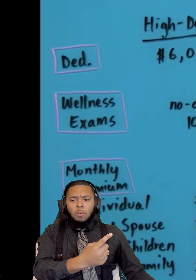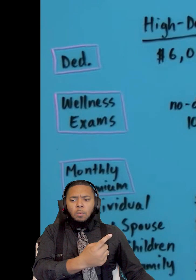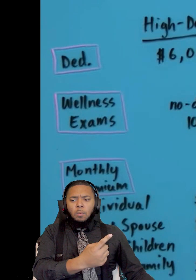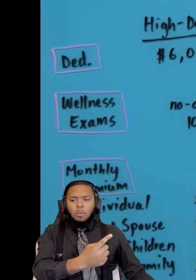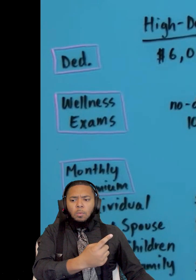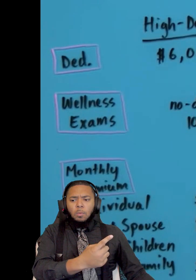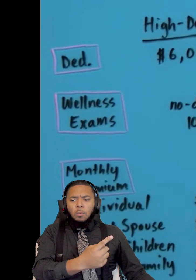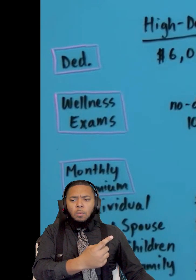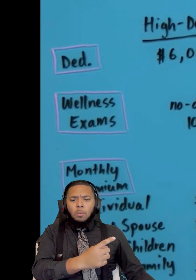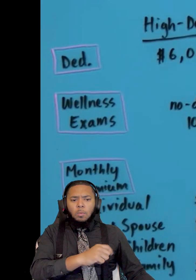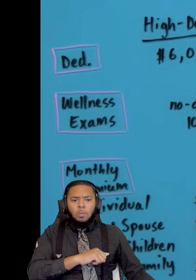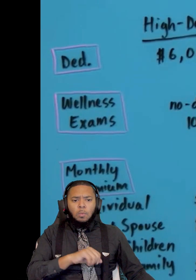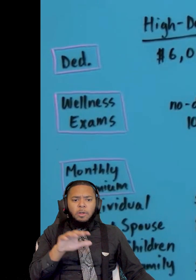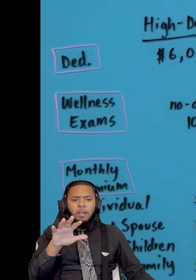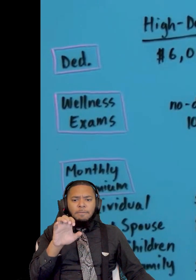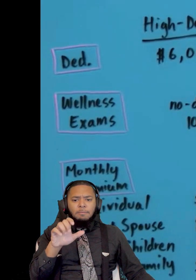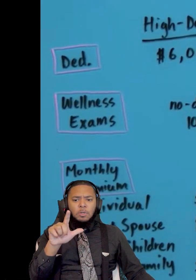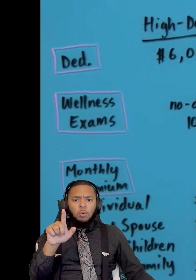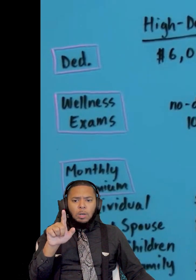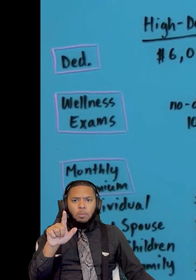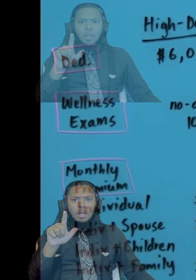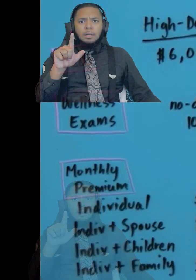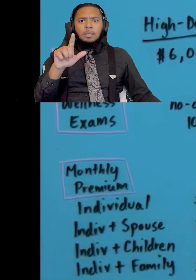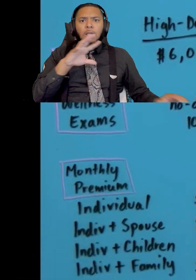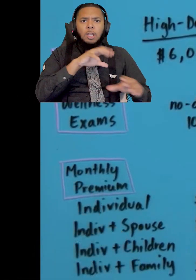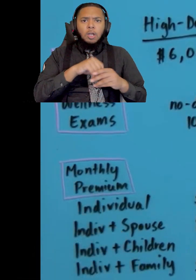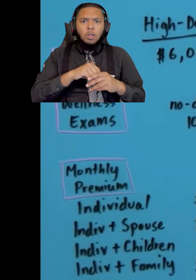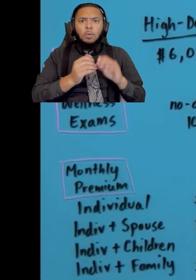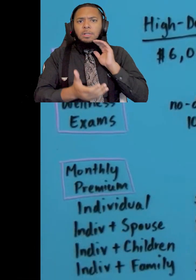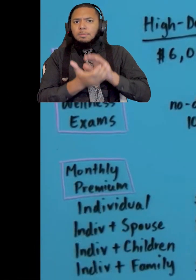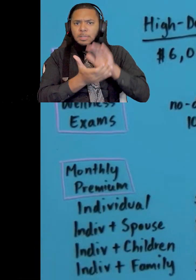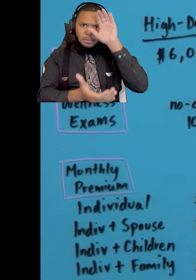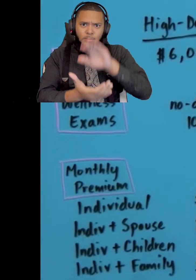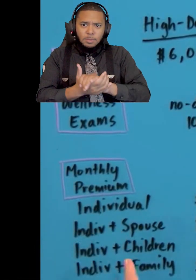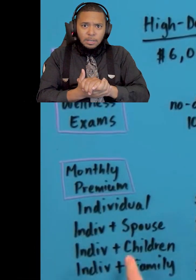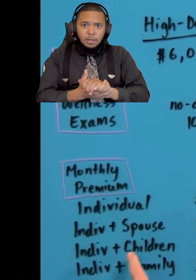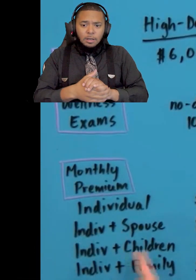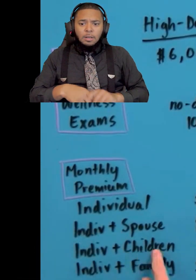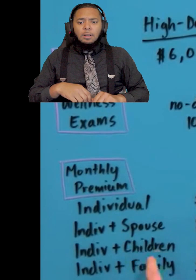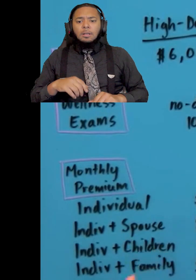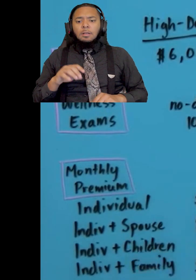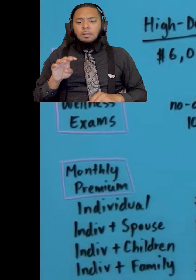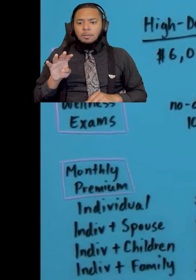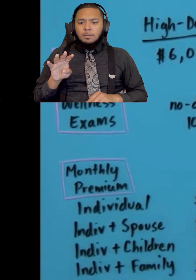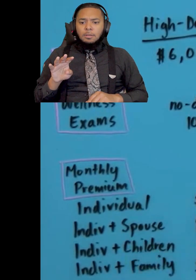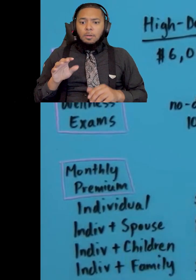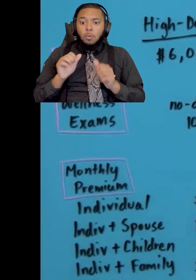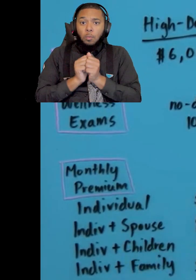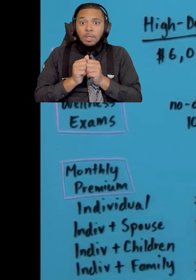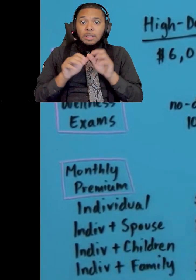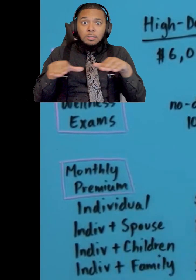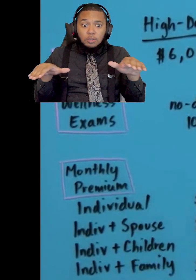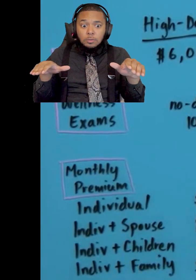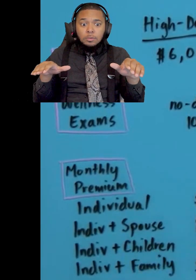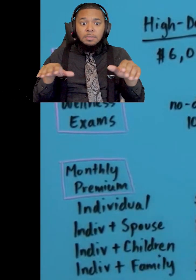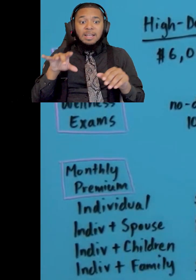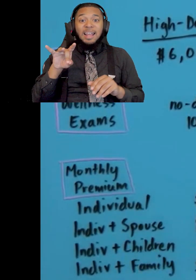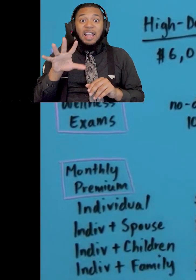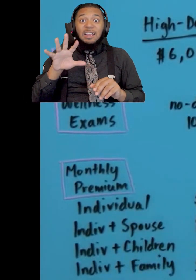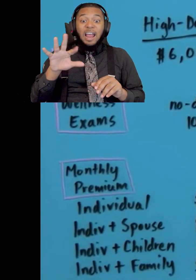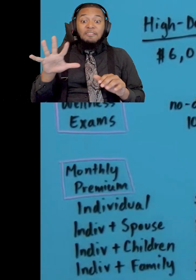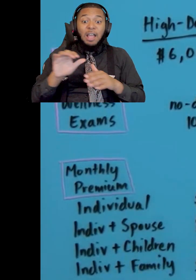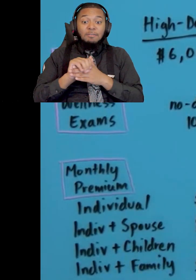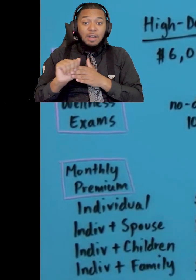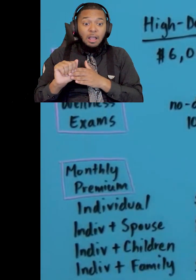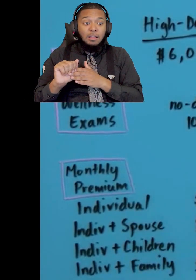and then five hundred and twenty one dollars when you have a spouse four hundred ninety three dollars without a spouse but with children and then eight hundred ninety five dollars